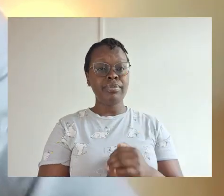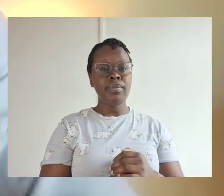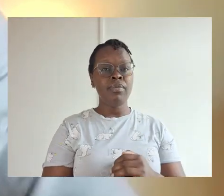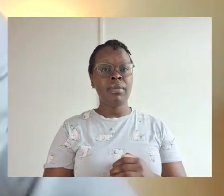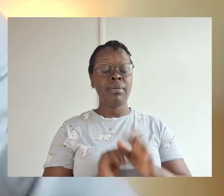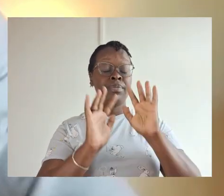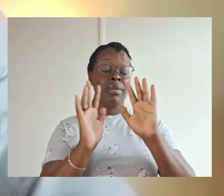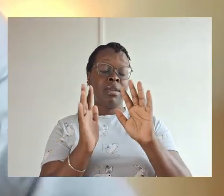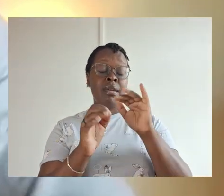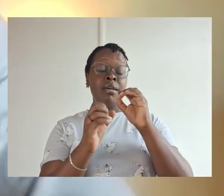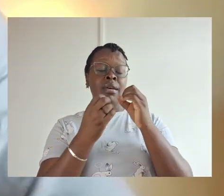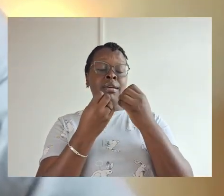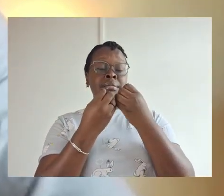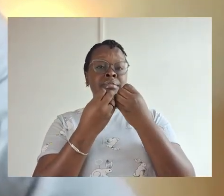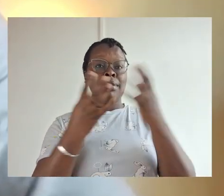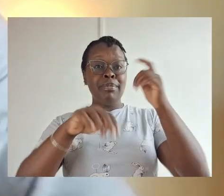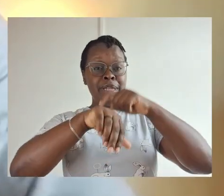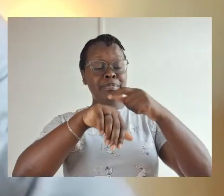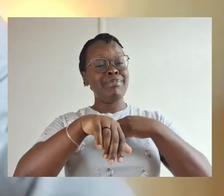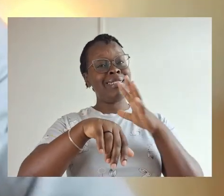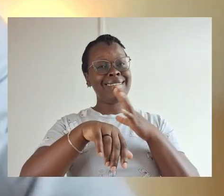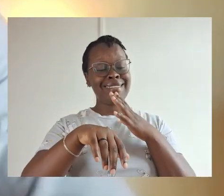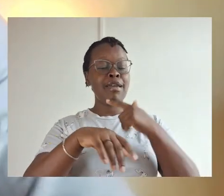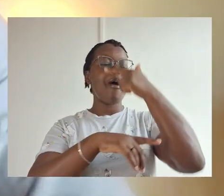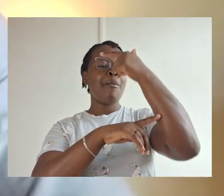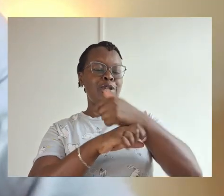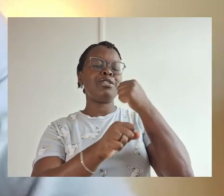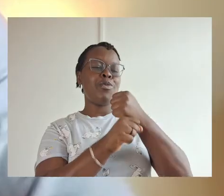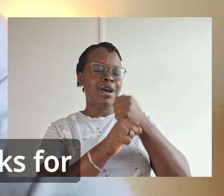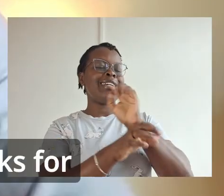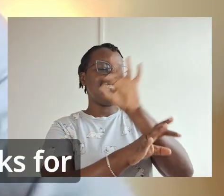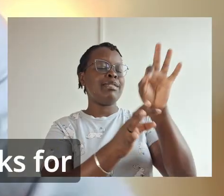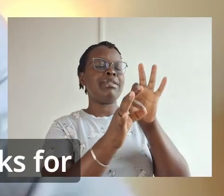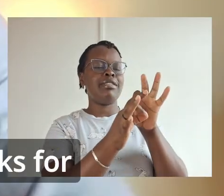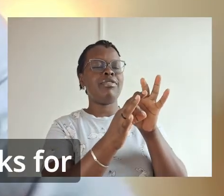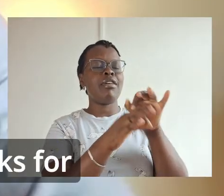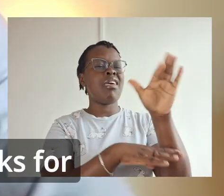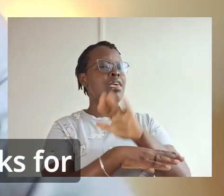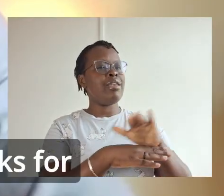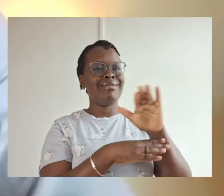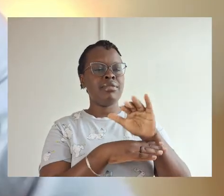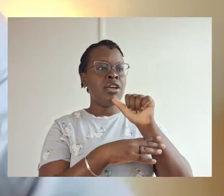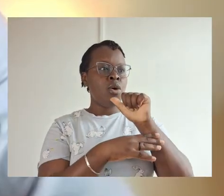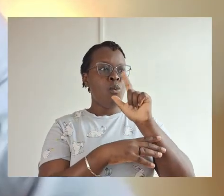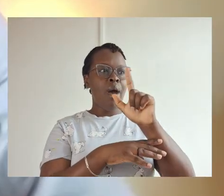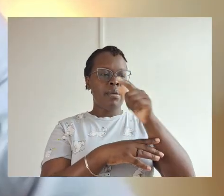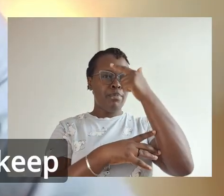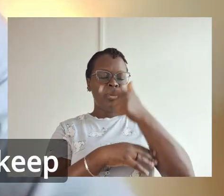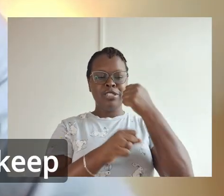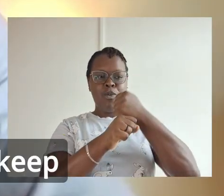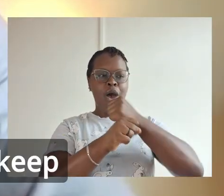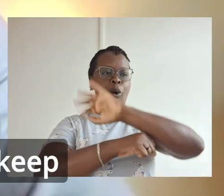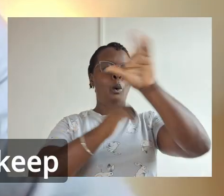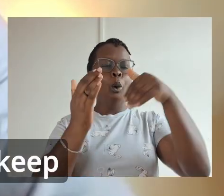that some policies work best in specific areas. We cannot have a policy that works for everyone at this best.